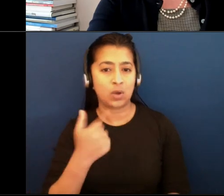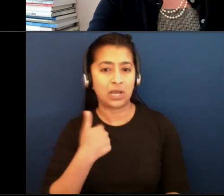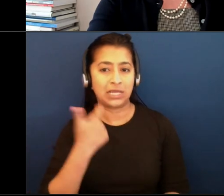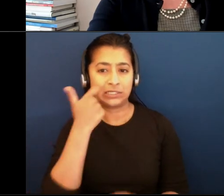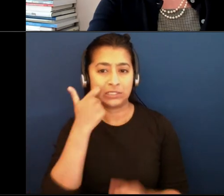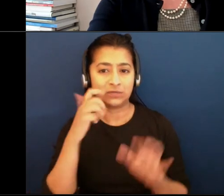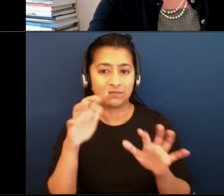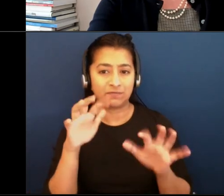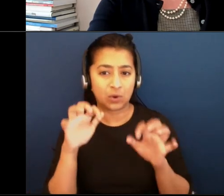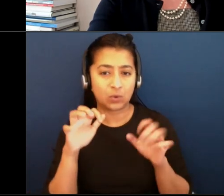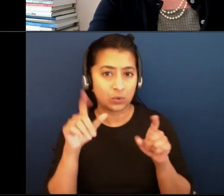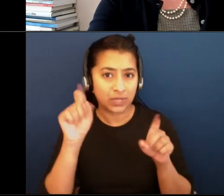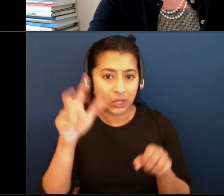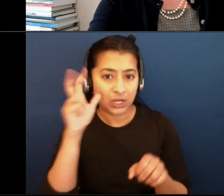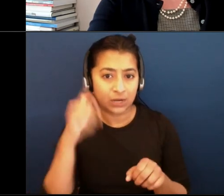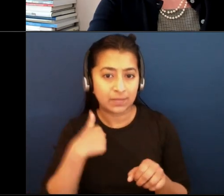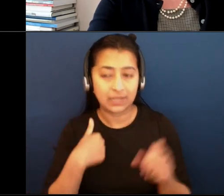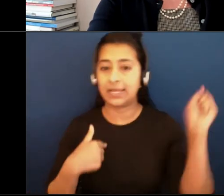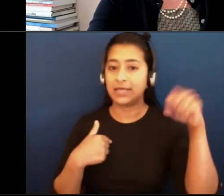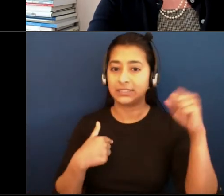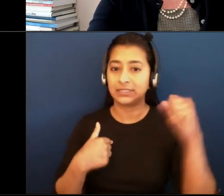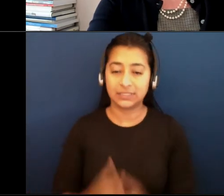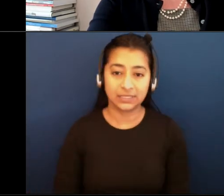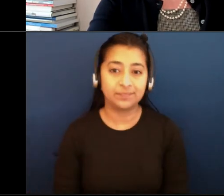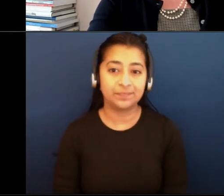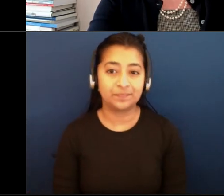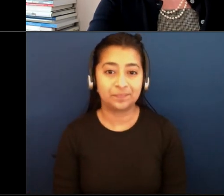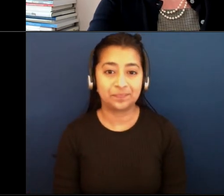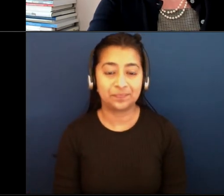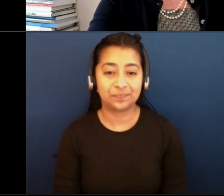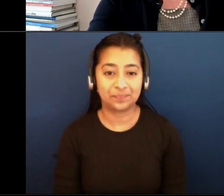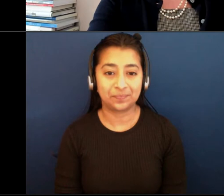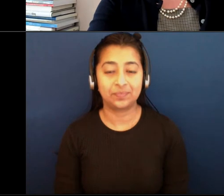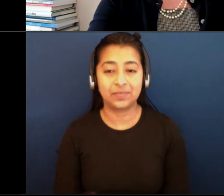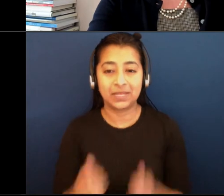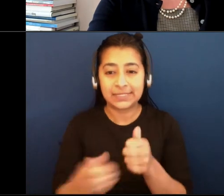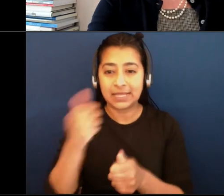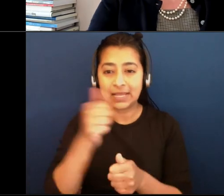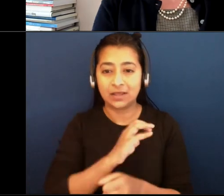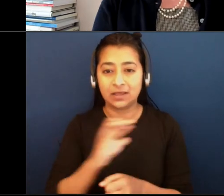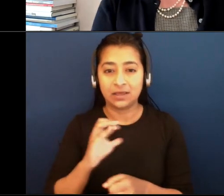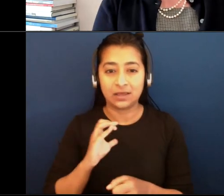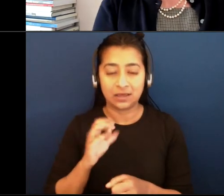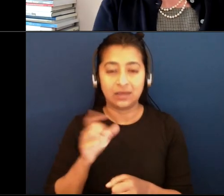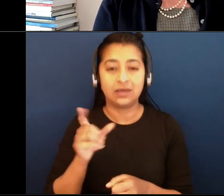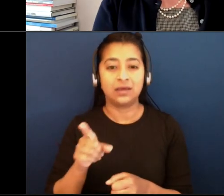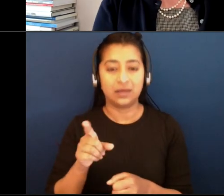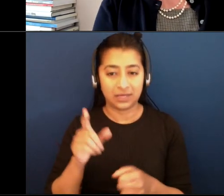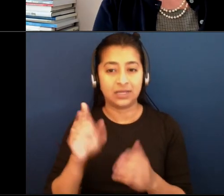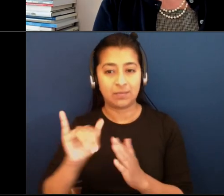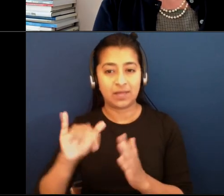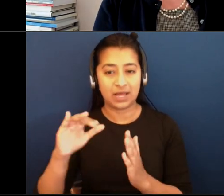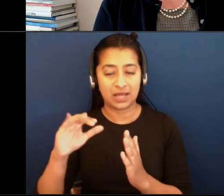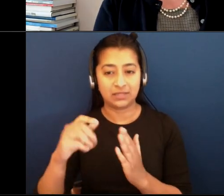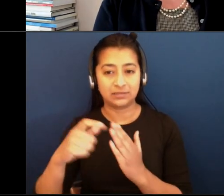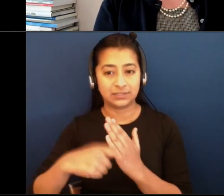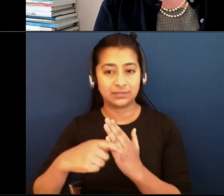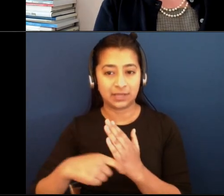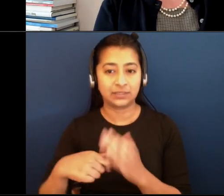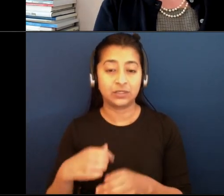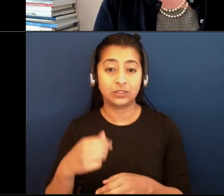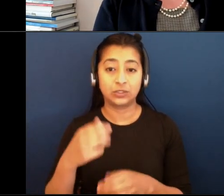me? Yes. Okay, so the Executive Committee tasked us to develop this section and therefore we did so.